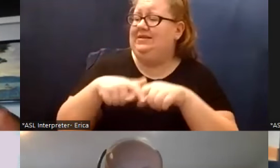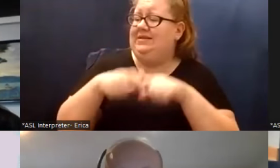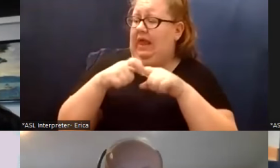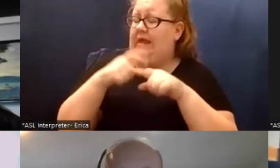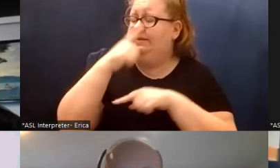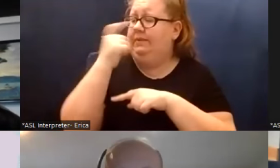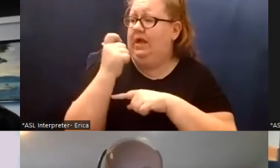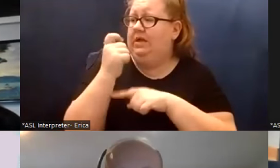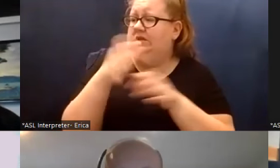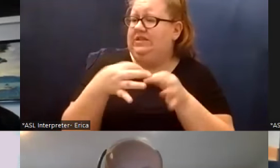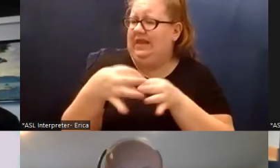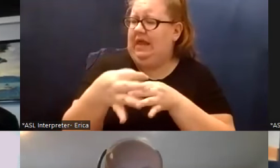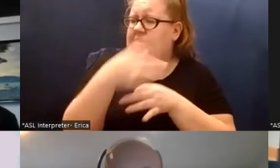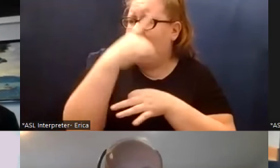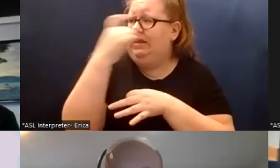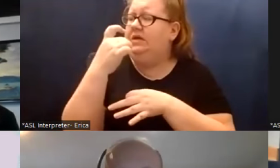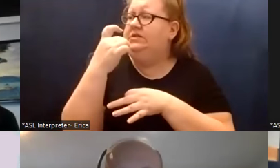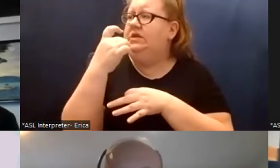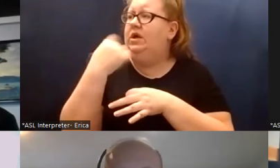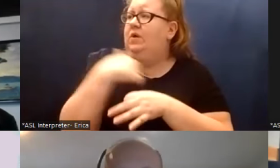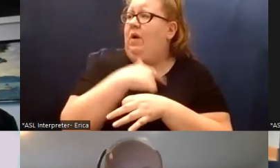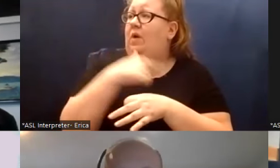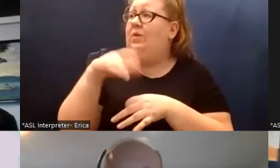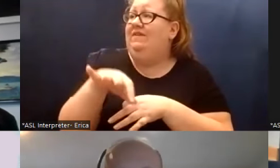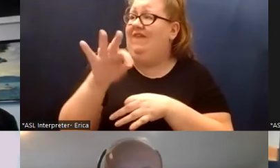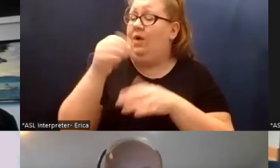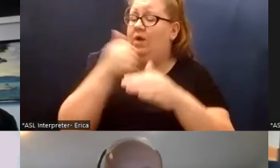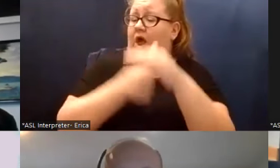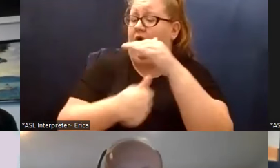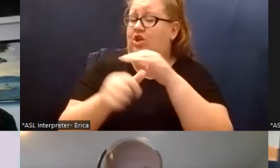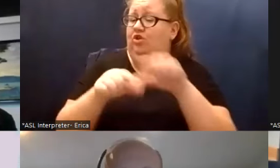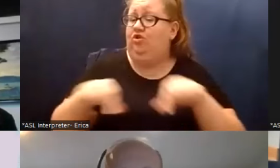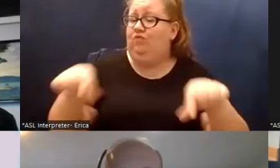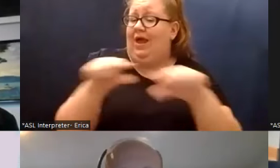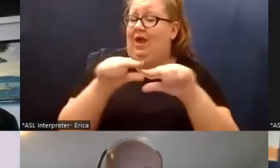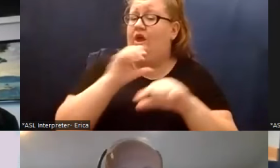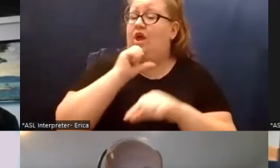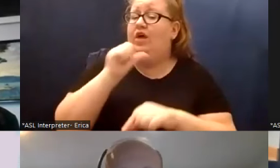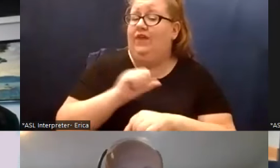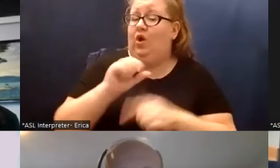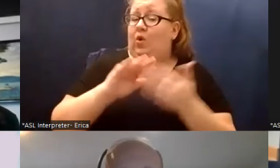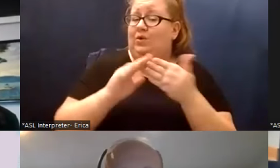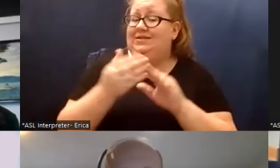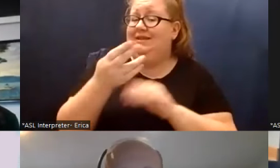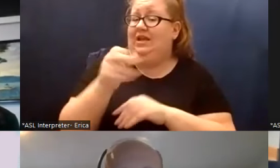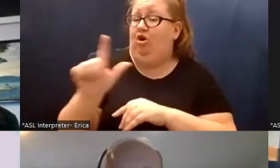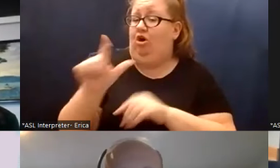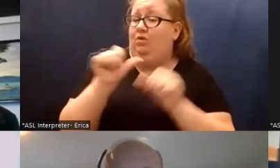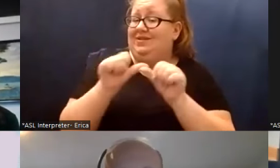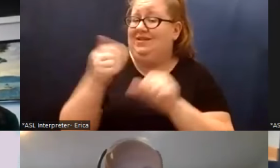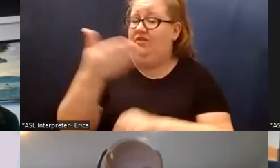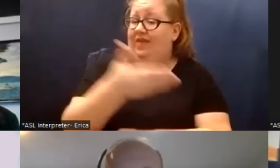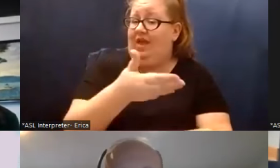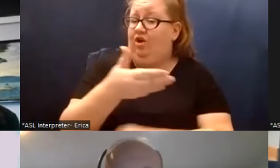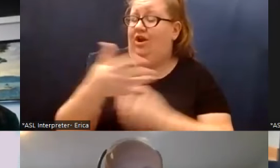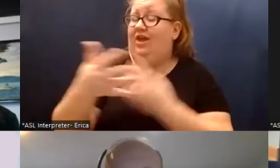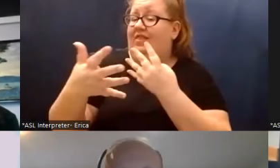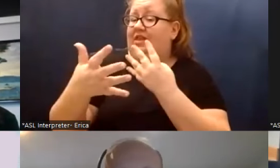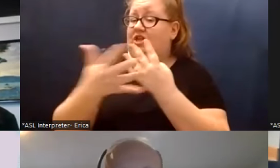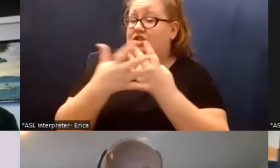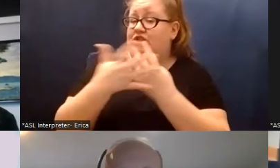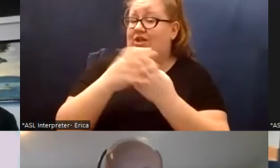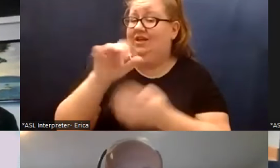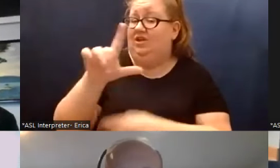of what we found under the ground. The old city hall was still there, the jail cells, Police